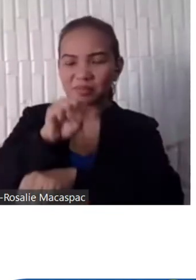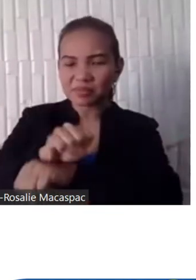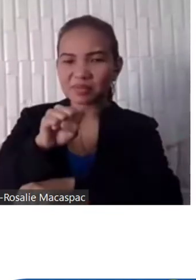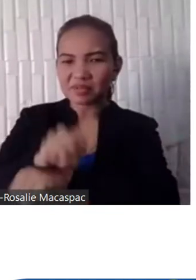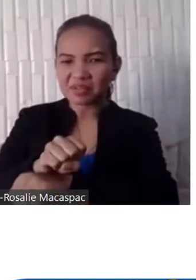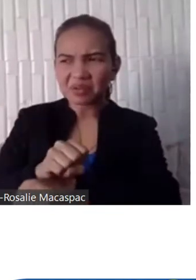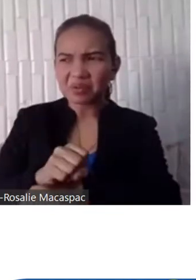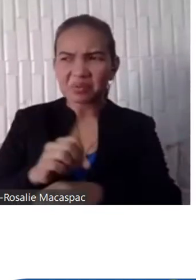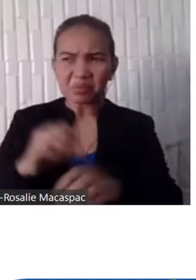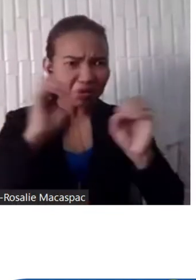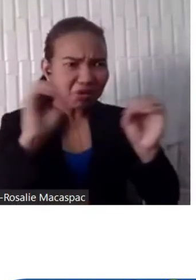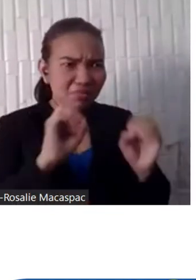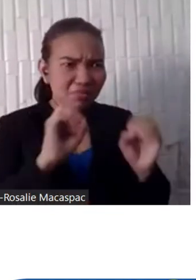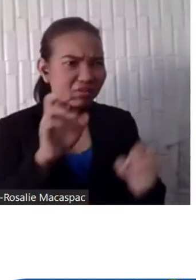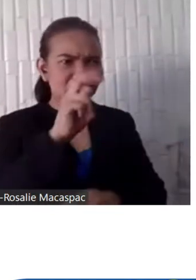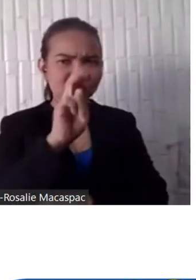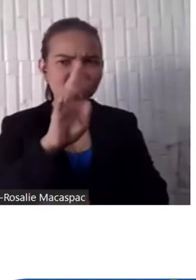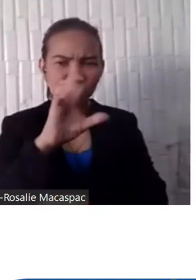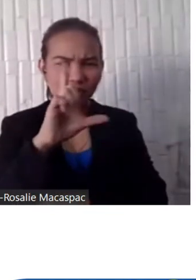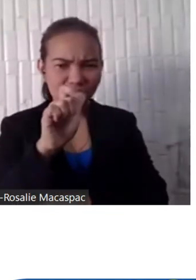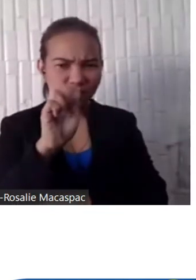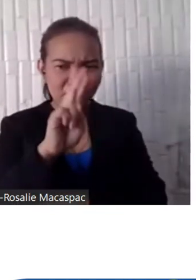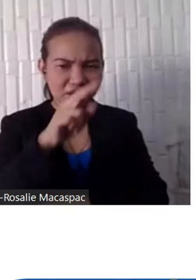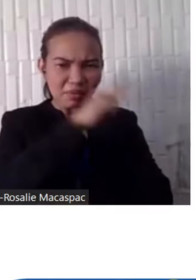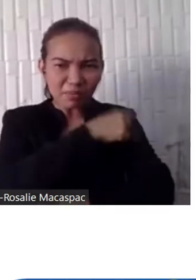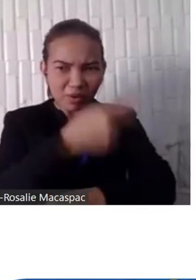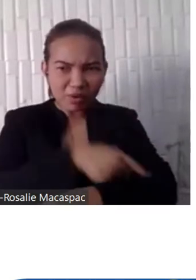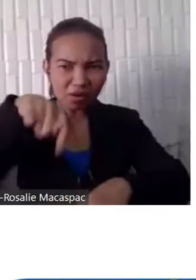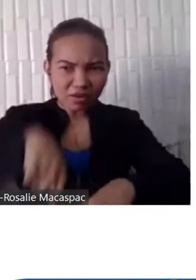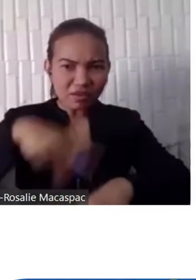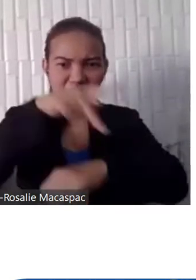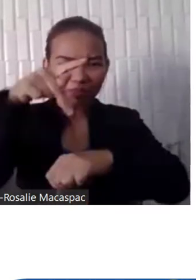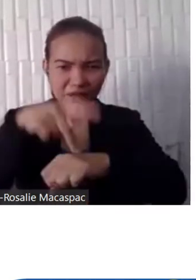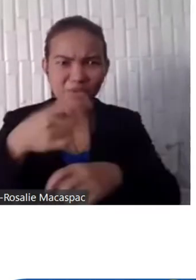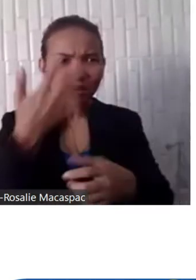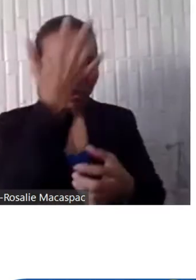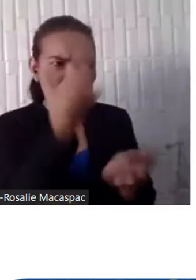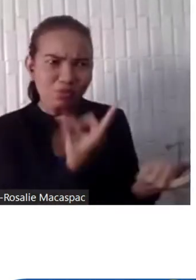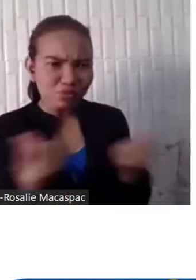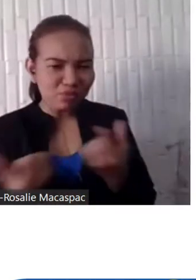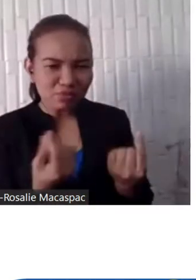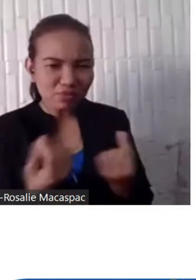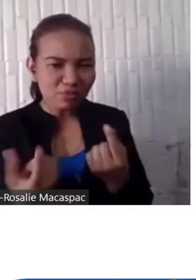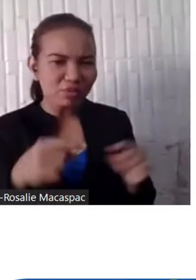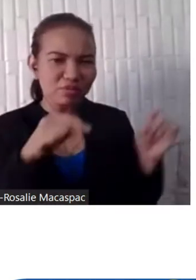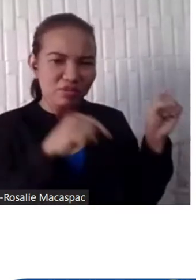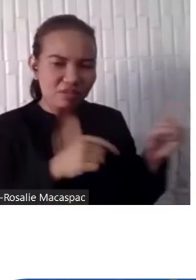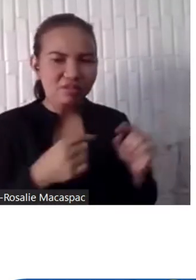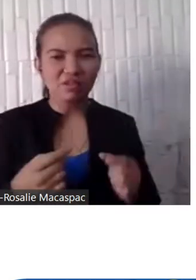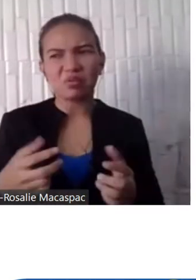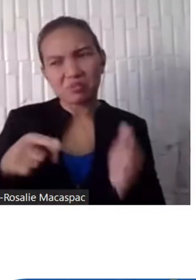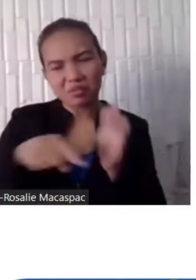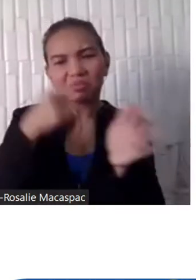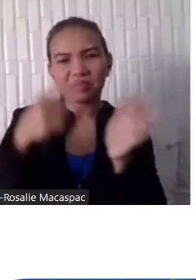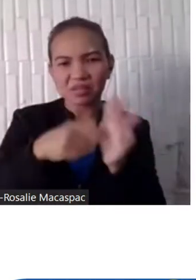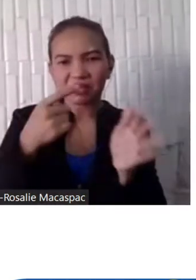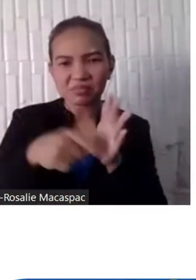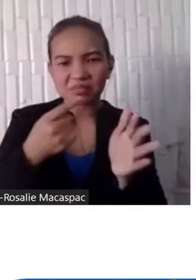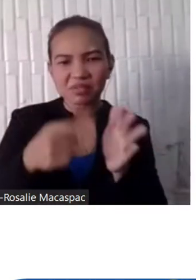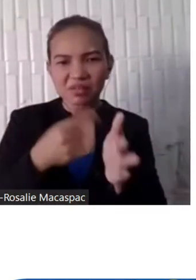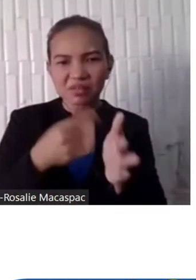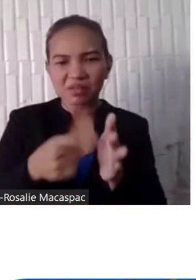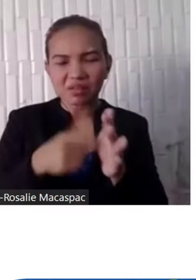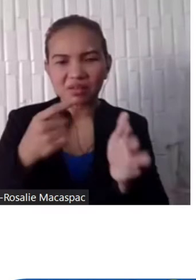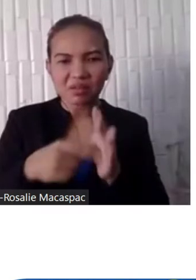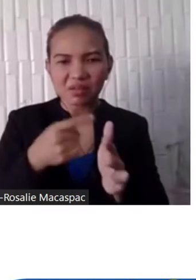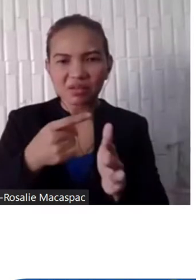naman tayong nuclear power sa Pilipinas, so anong ginagawa niyo dyan? Or minsan kapag kami drivers, kunwari,